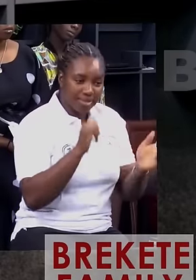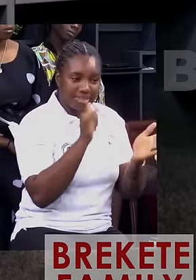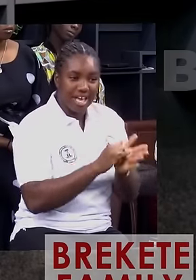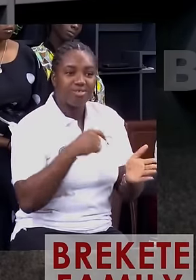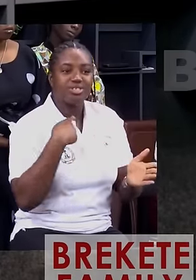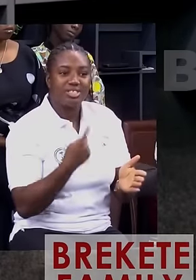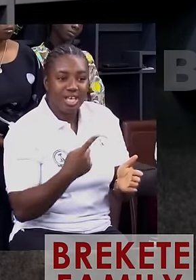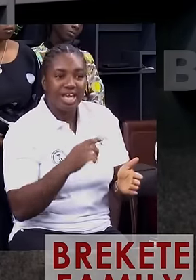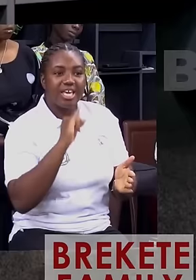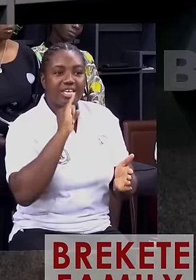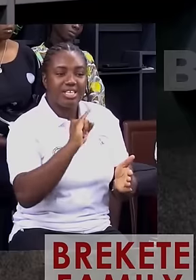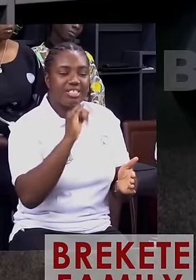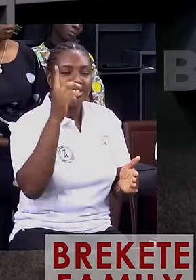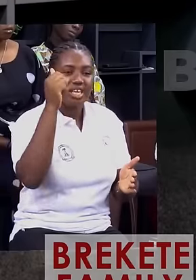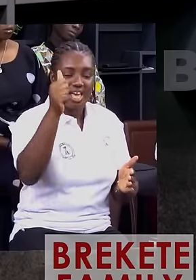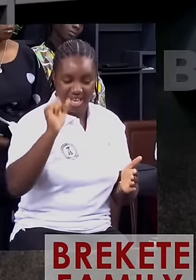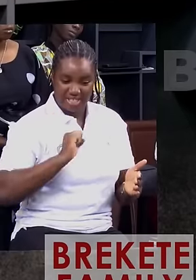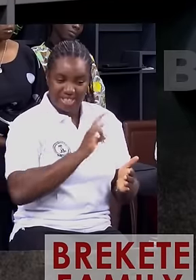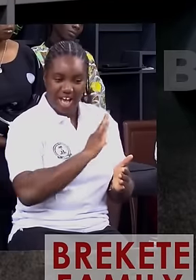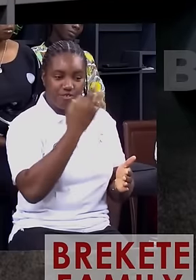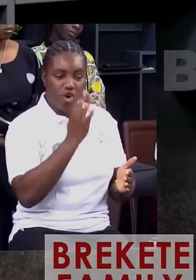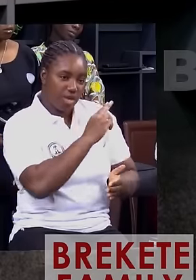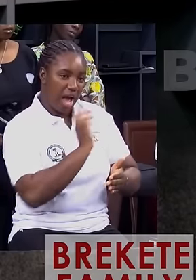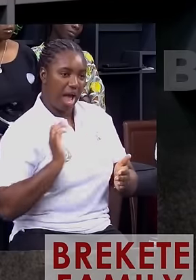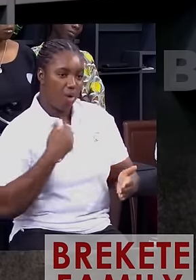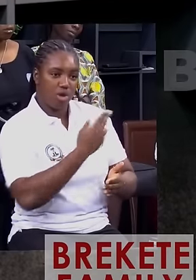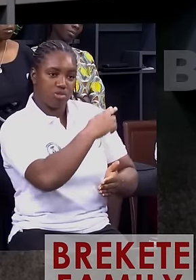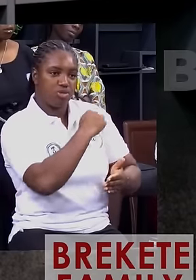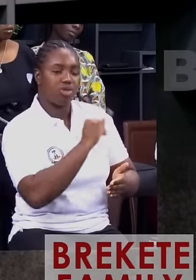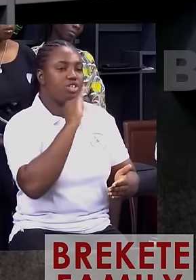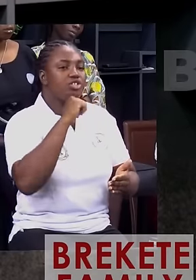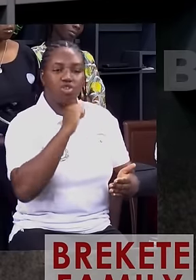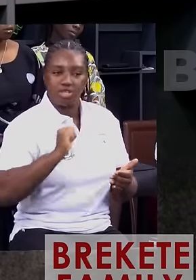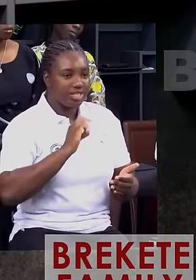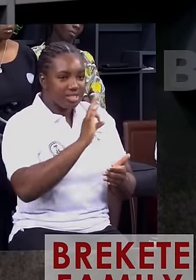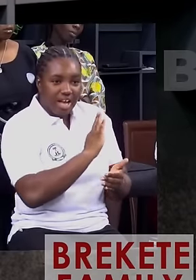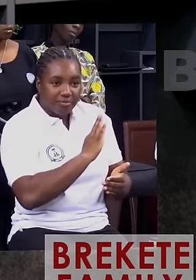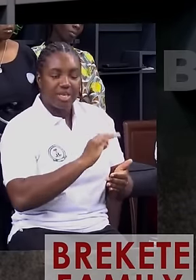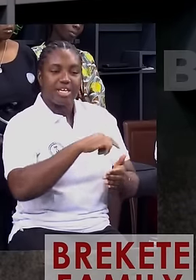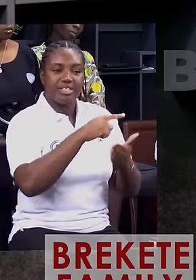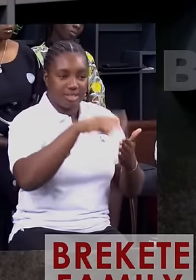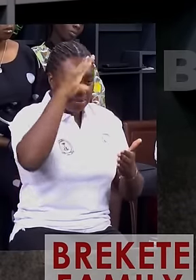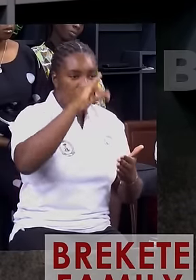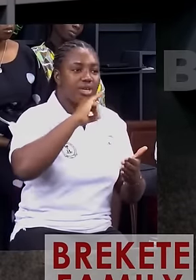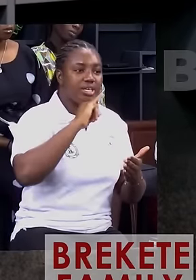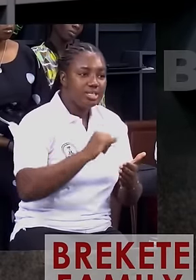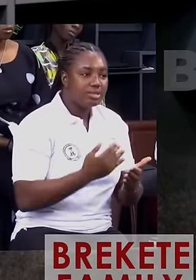we don't know him. He's not a staff of Alliance Hospital. The boy is probably a victim of